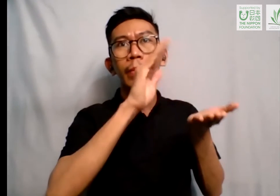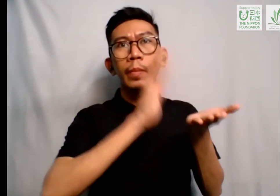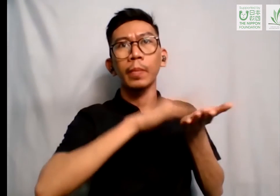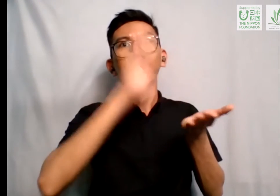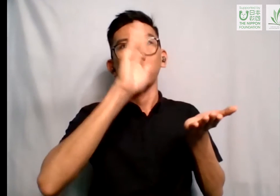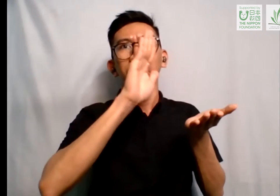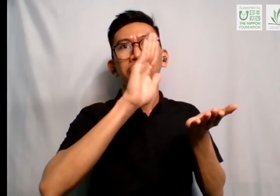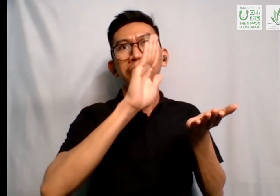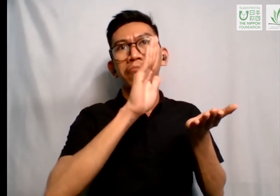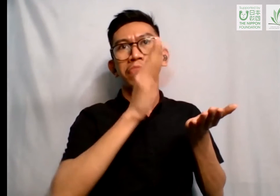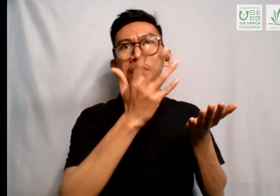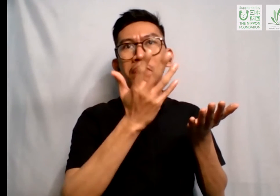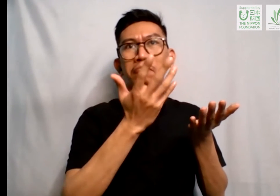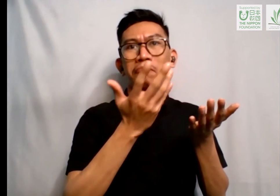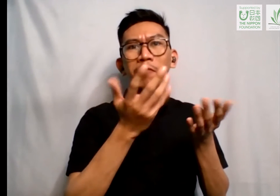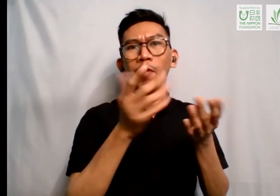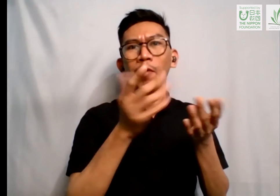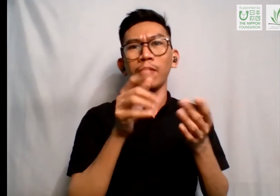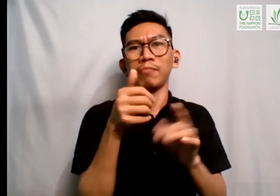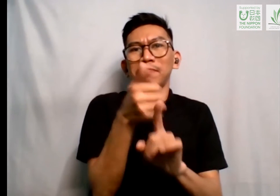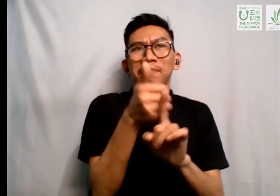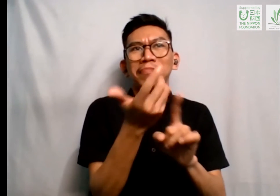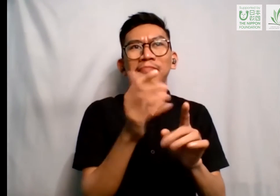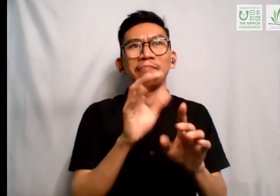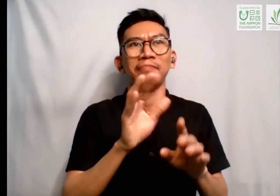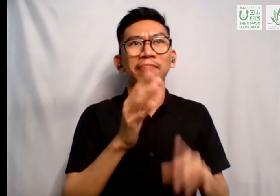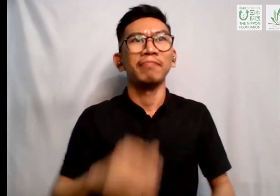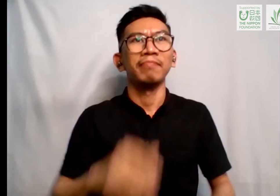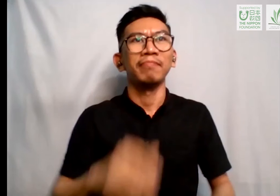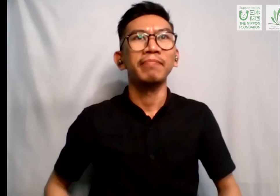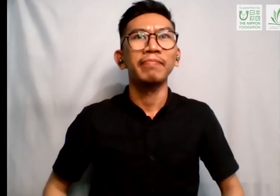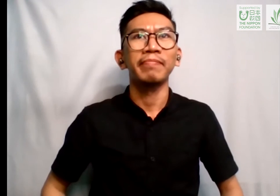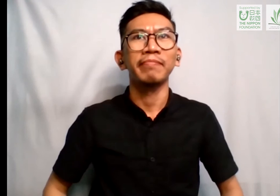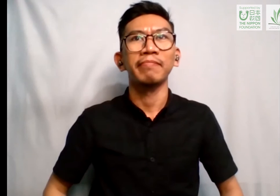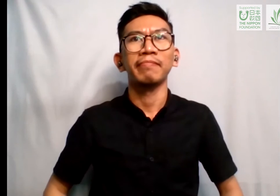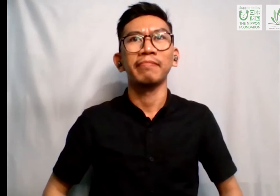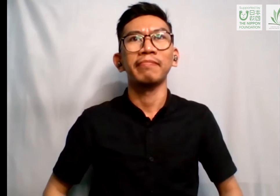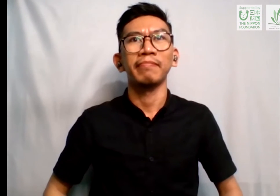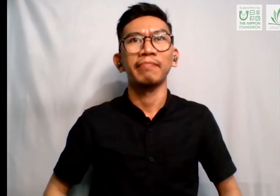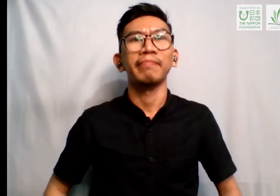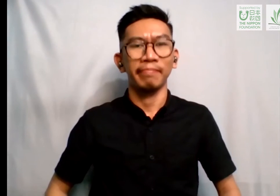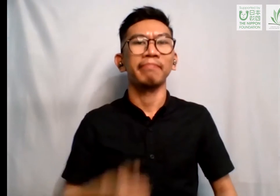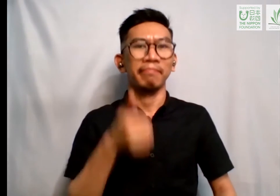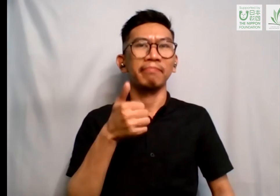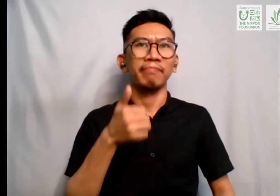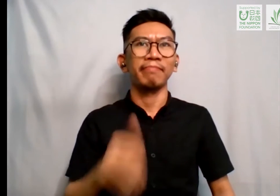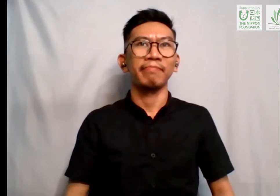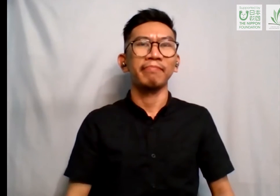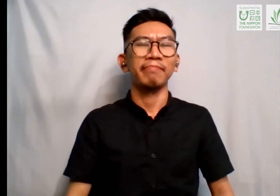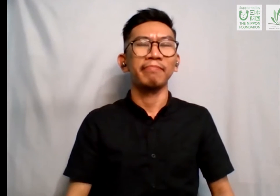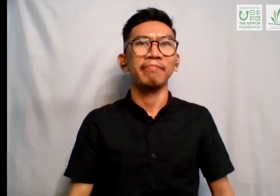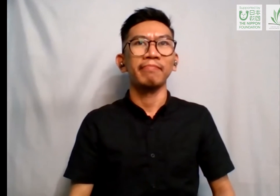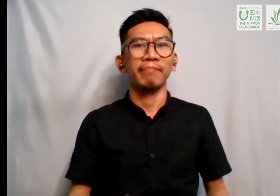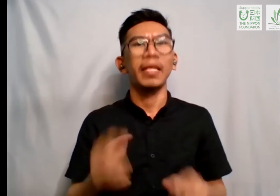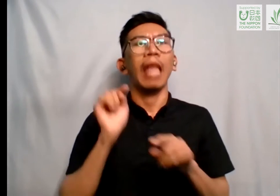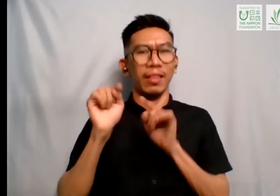or however you sign it. Okay, that's possible. Yeah. I think that may be the solution.